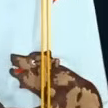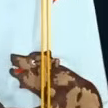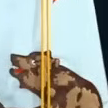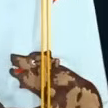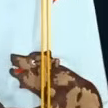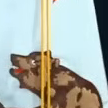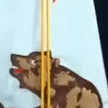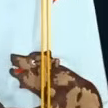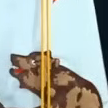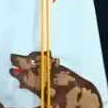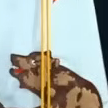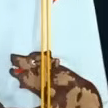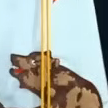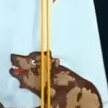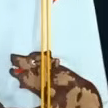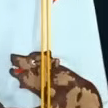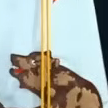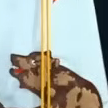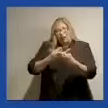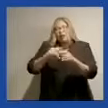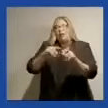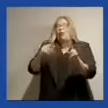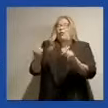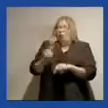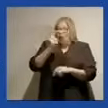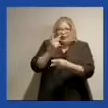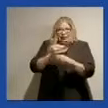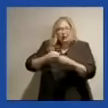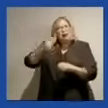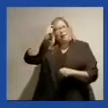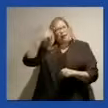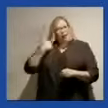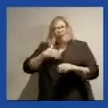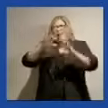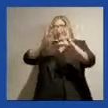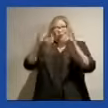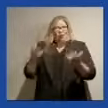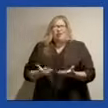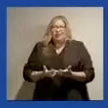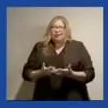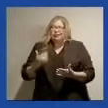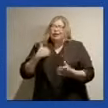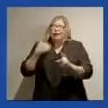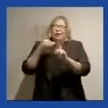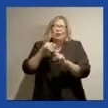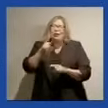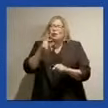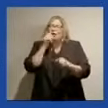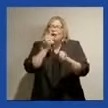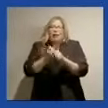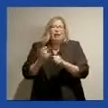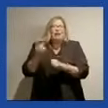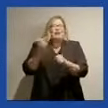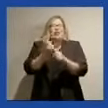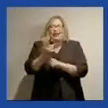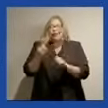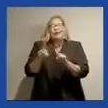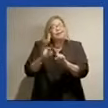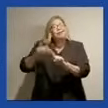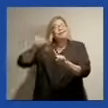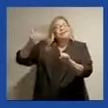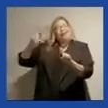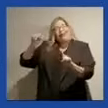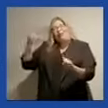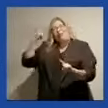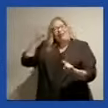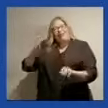the world we're living in. And I remind you every year, as I think previous governors have, of the volatility that is the tax system. And yes, you'll